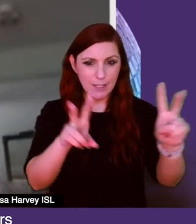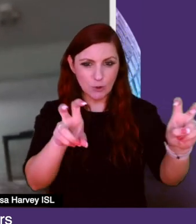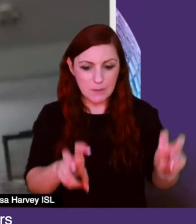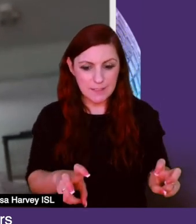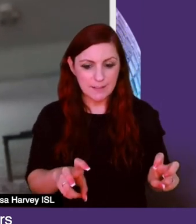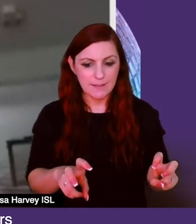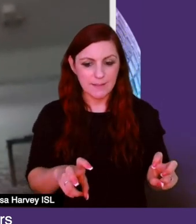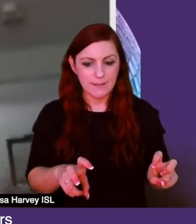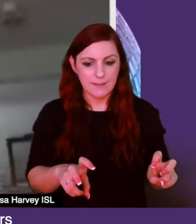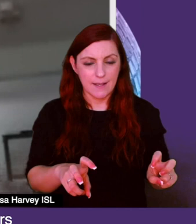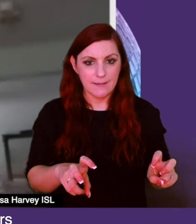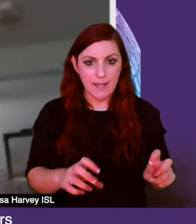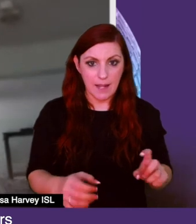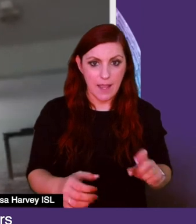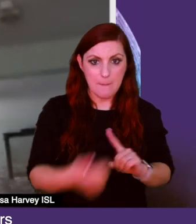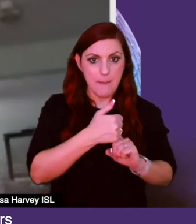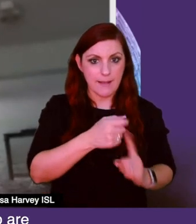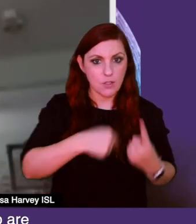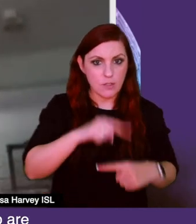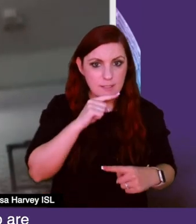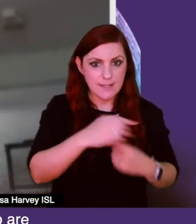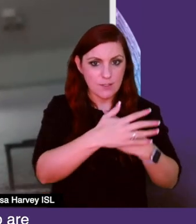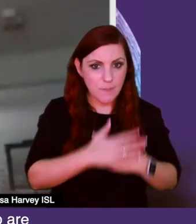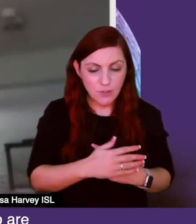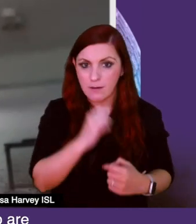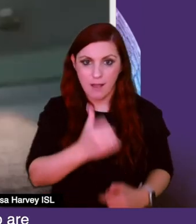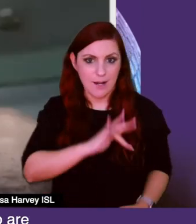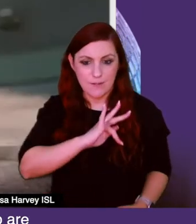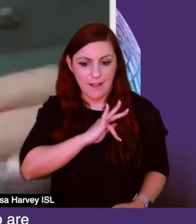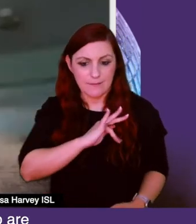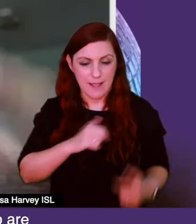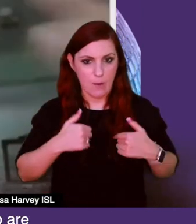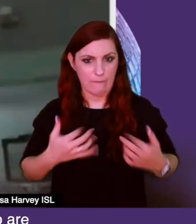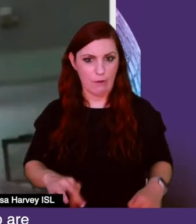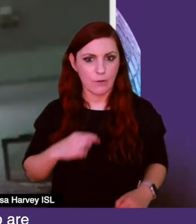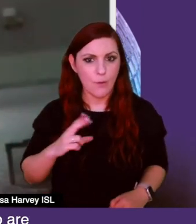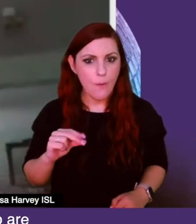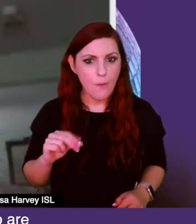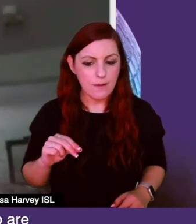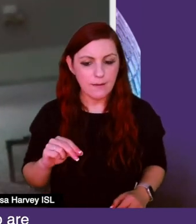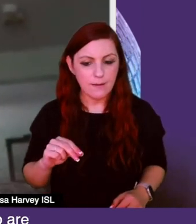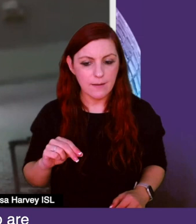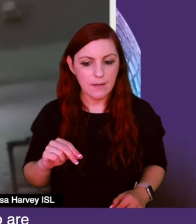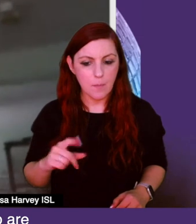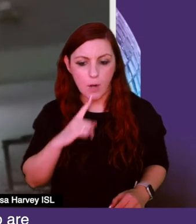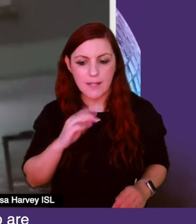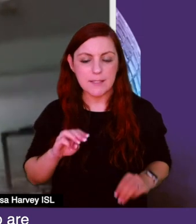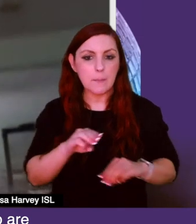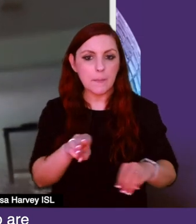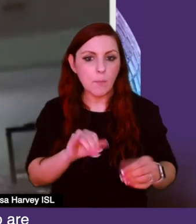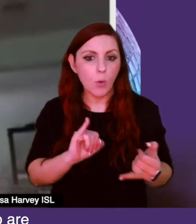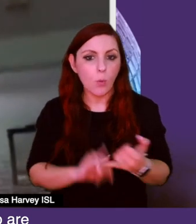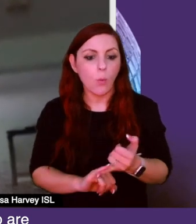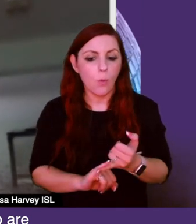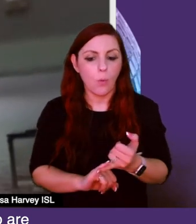our problems and all the discrimination, not our impairments. Where we become the people who are deemed